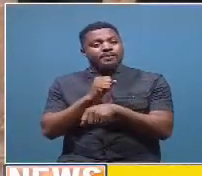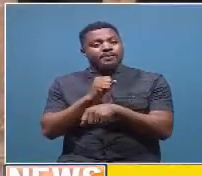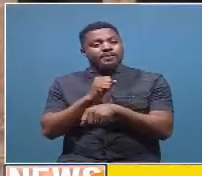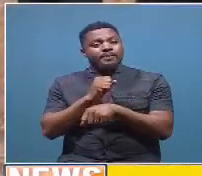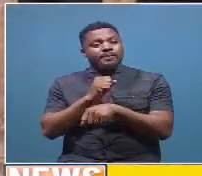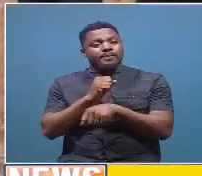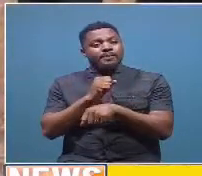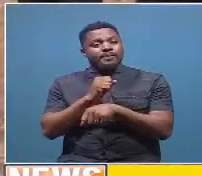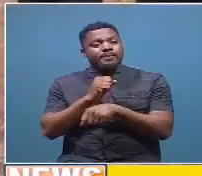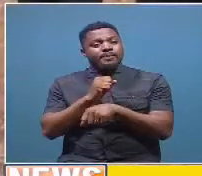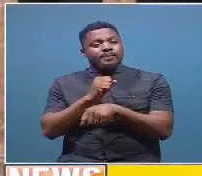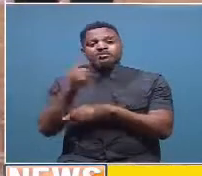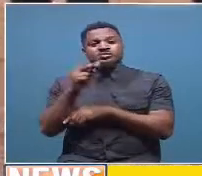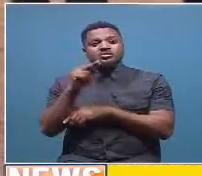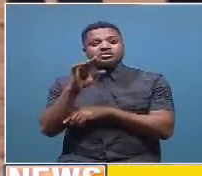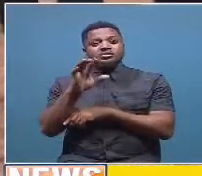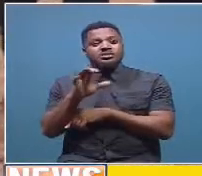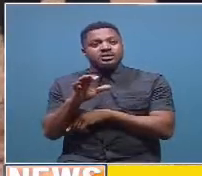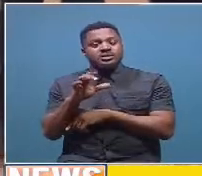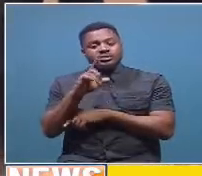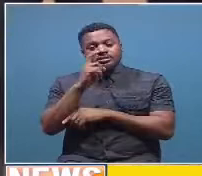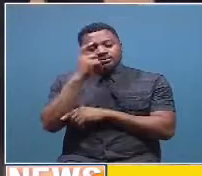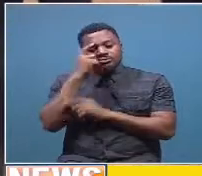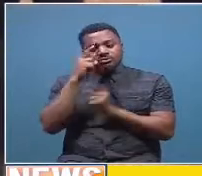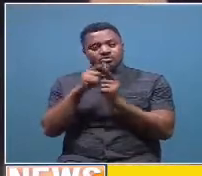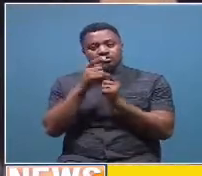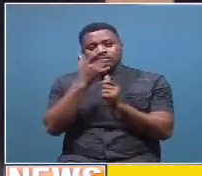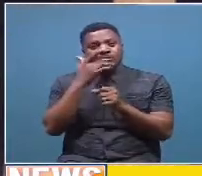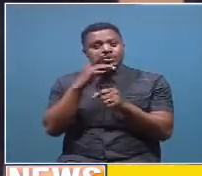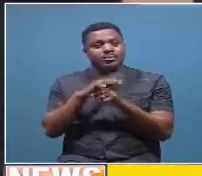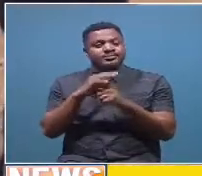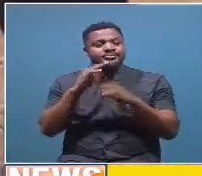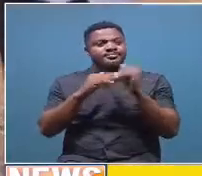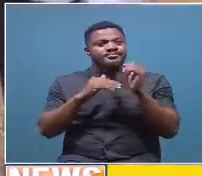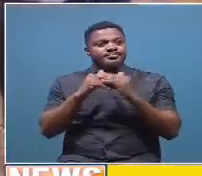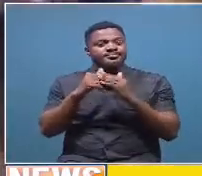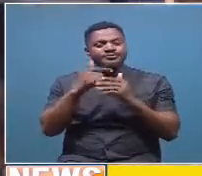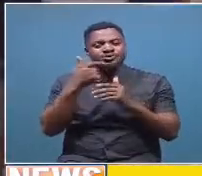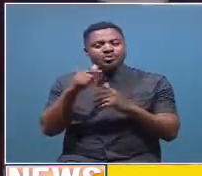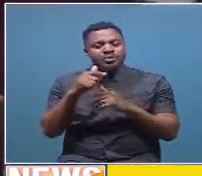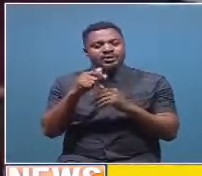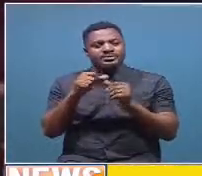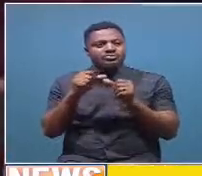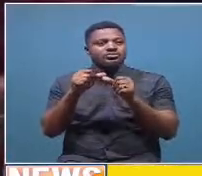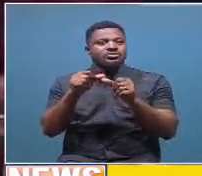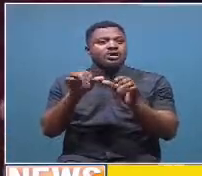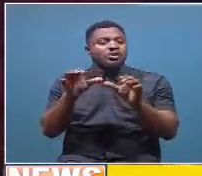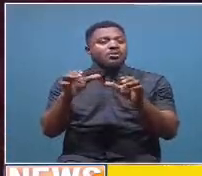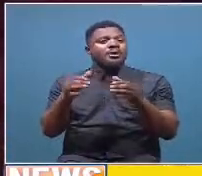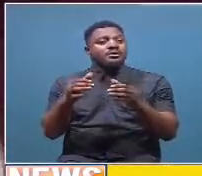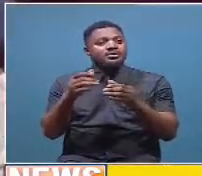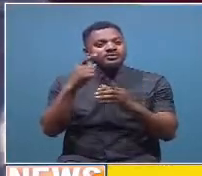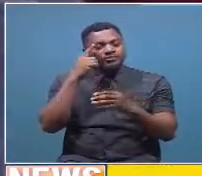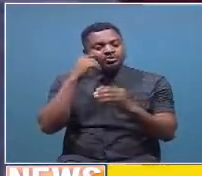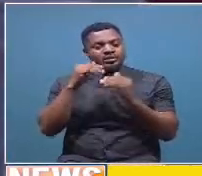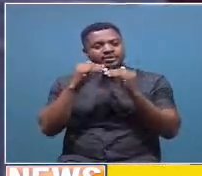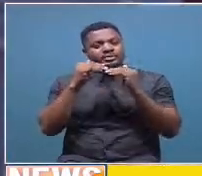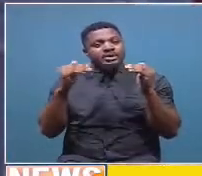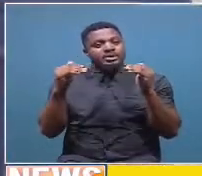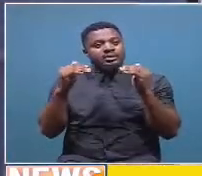other allied agencies. Government has promised to build the green and sustainable community on